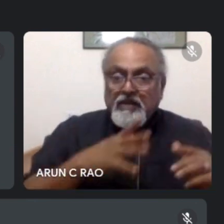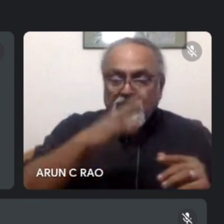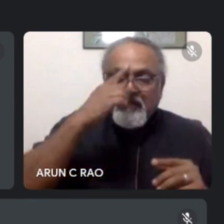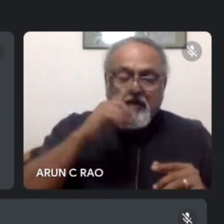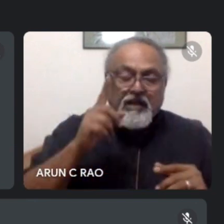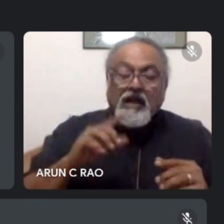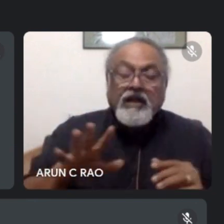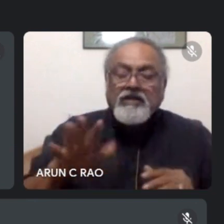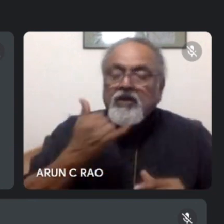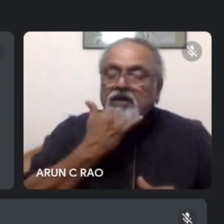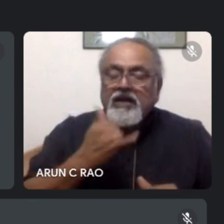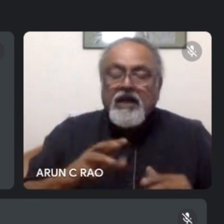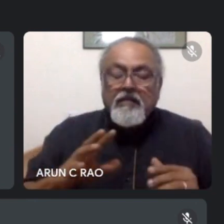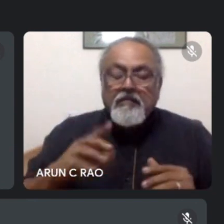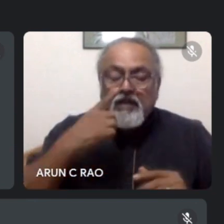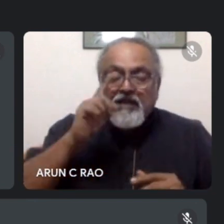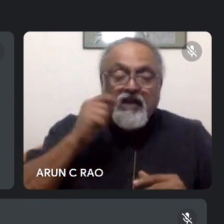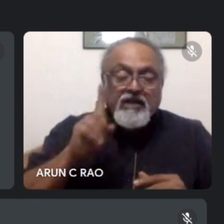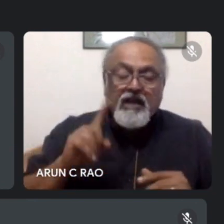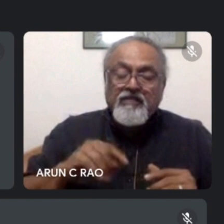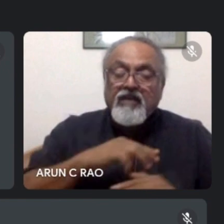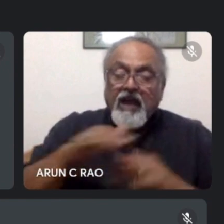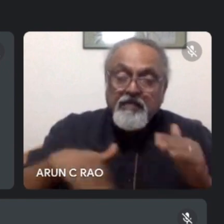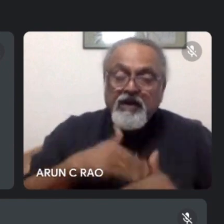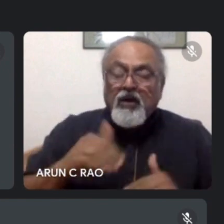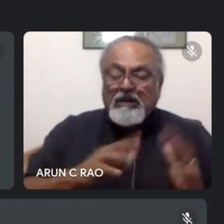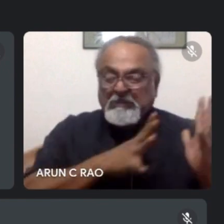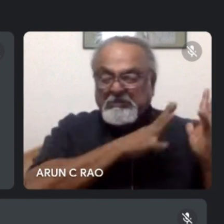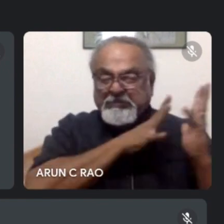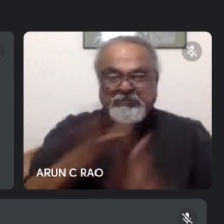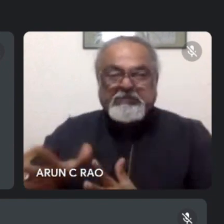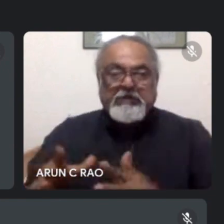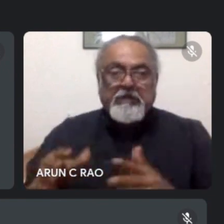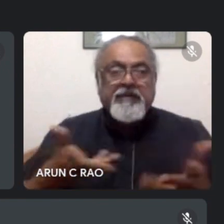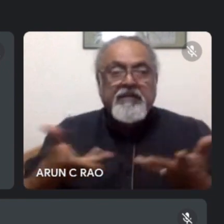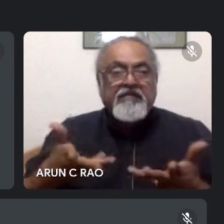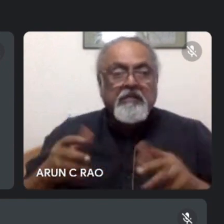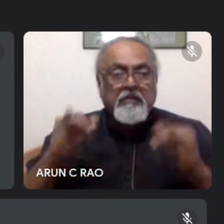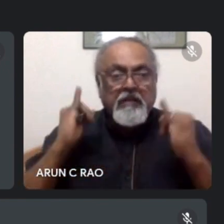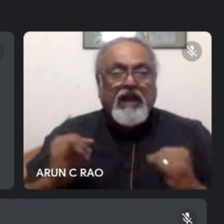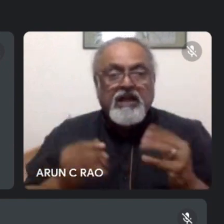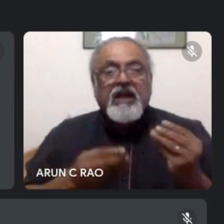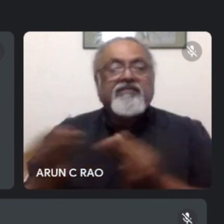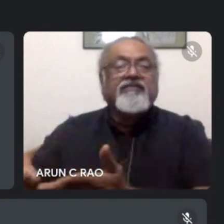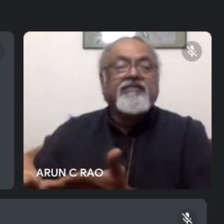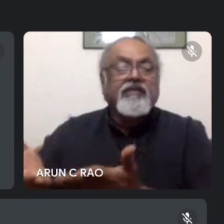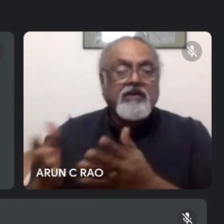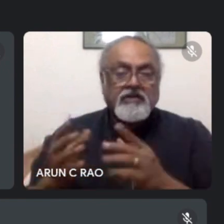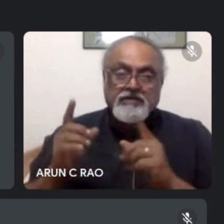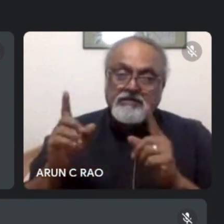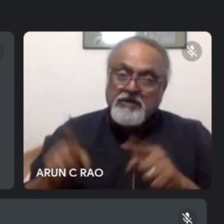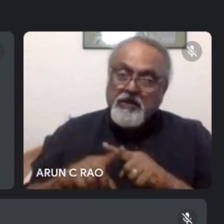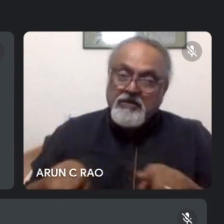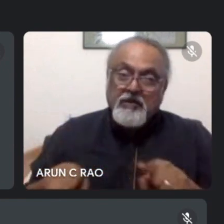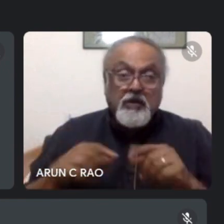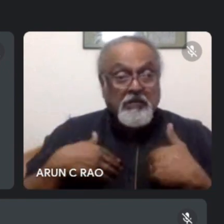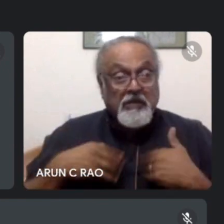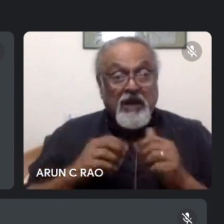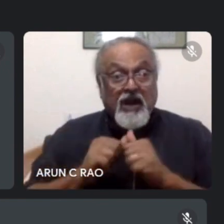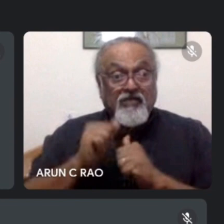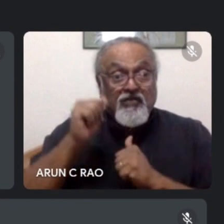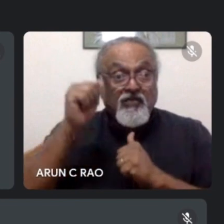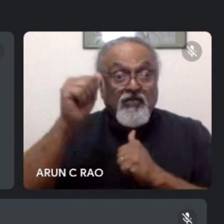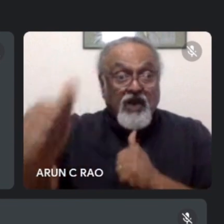sad that we are becoming so advanced, we are growing as a society, but humanity